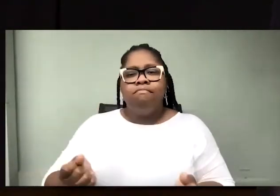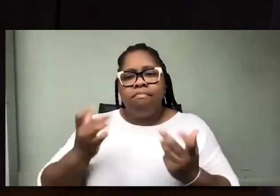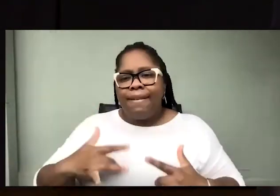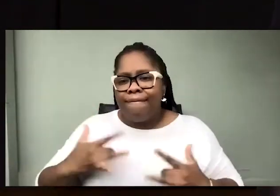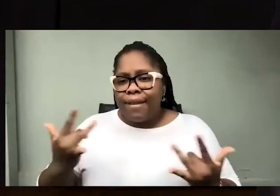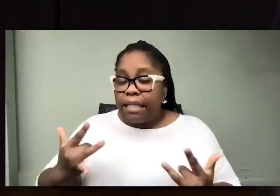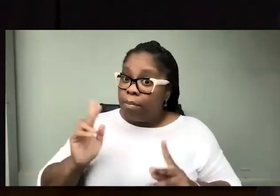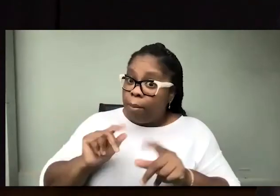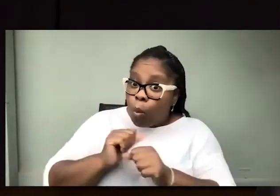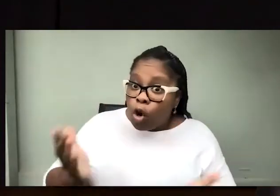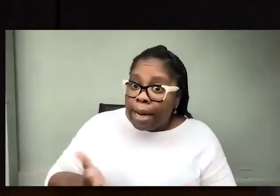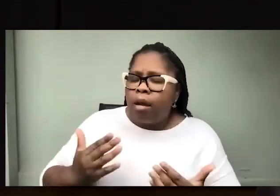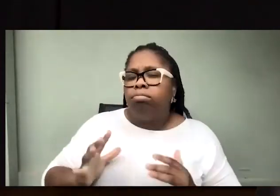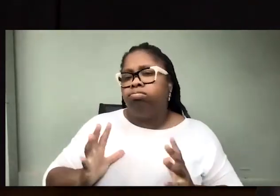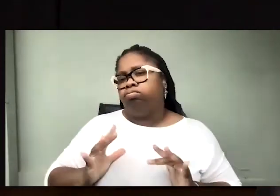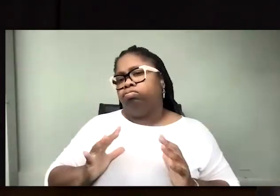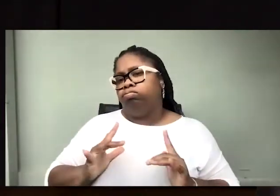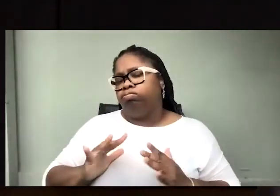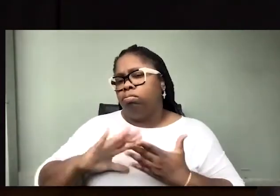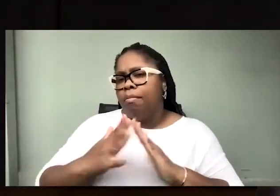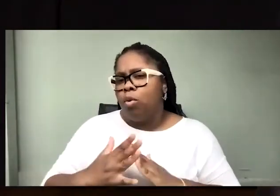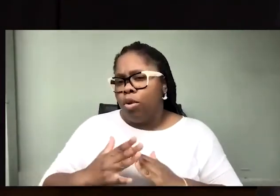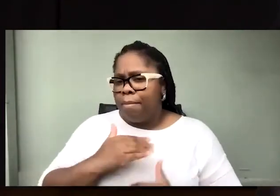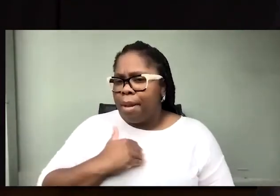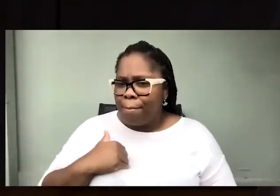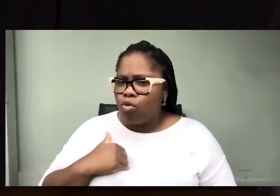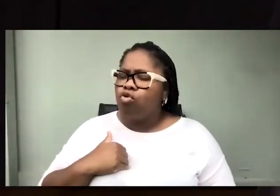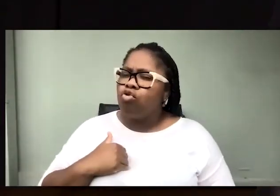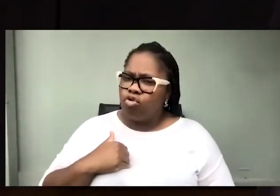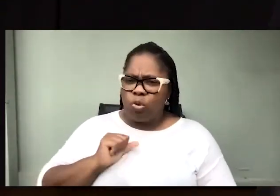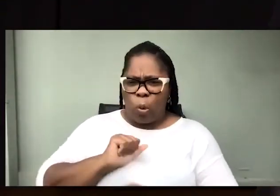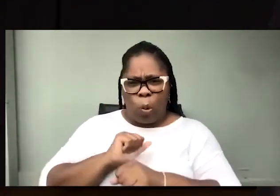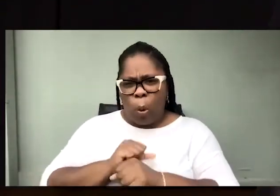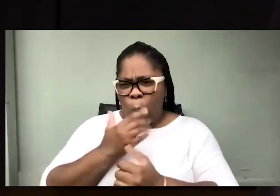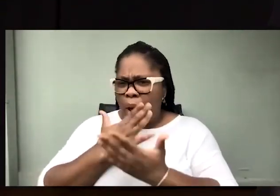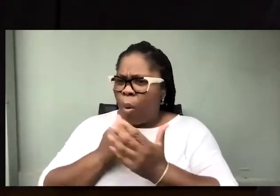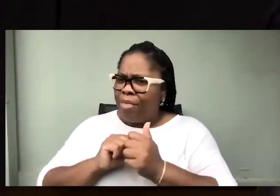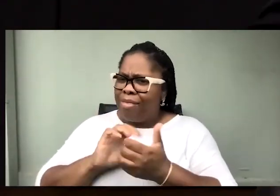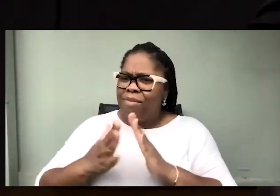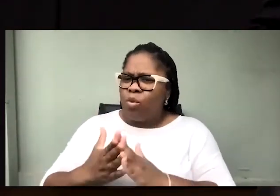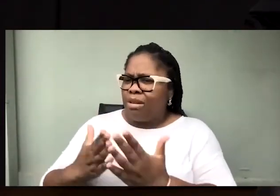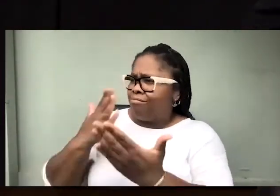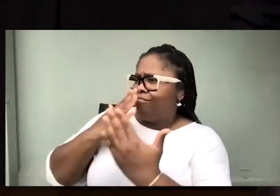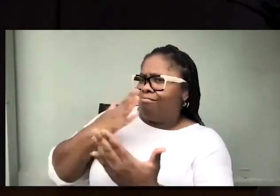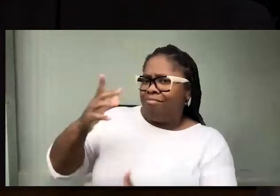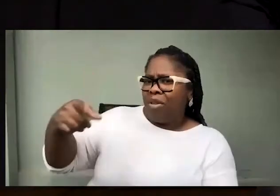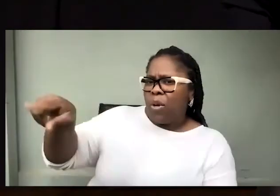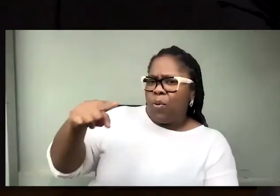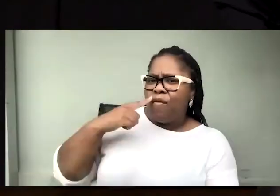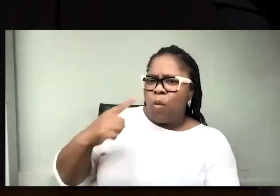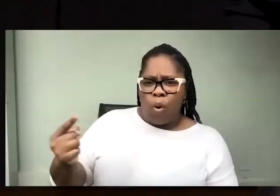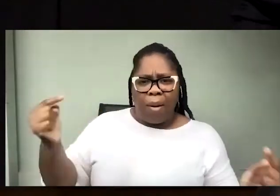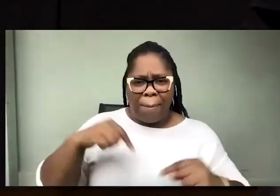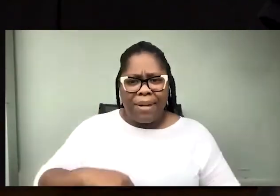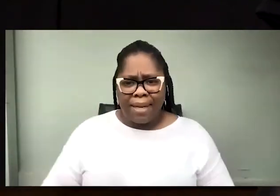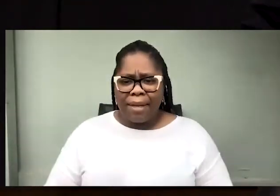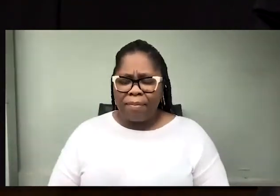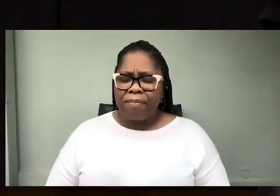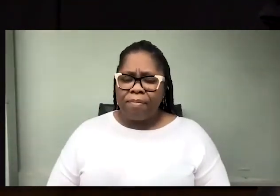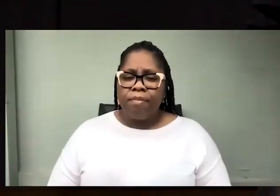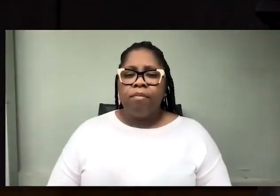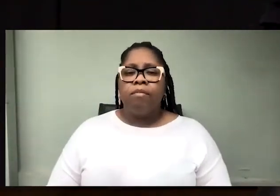are great community members, great community champions, and I want to thank all of you for being here.